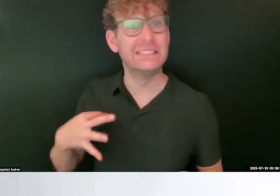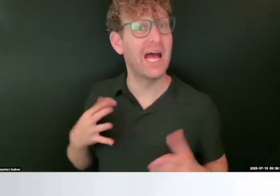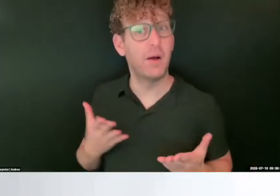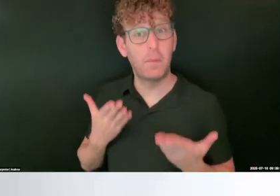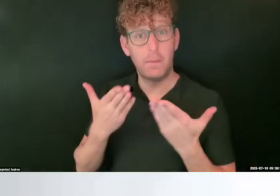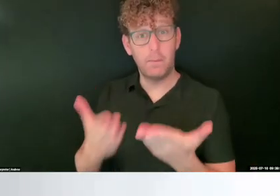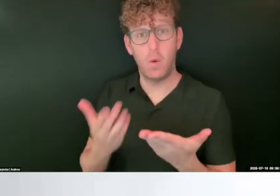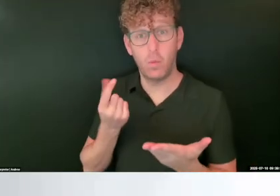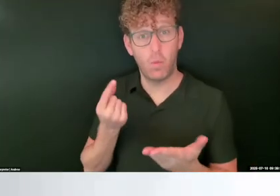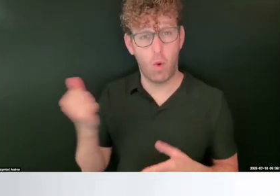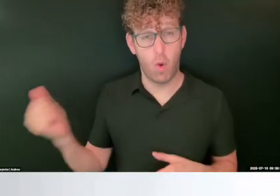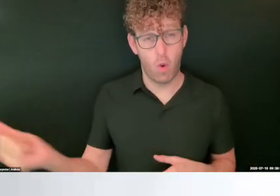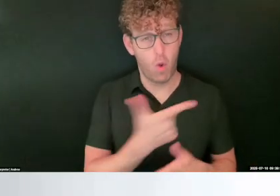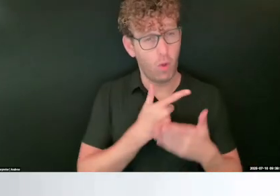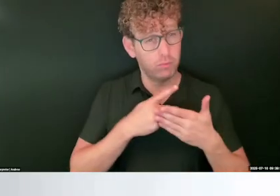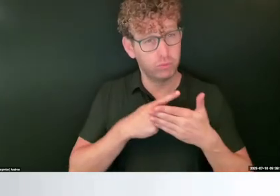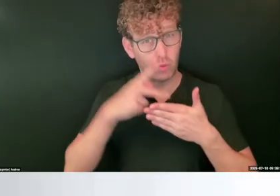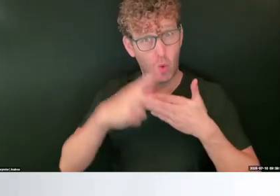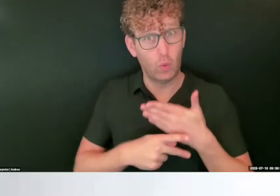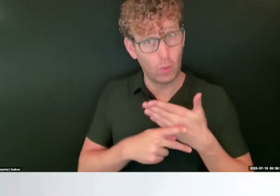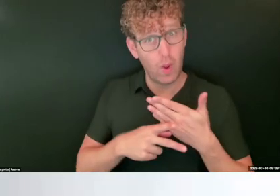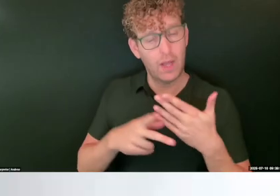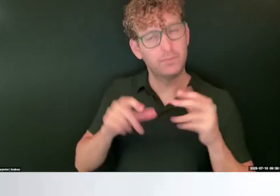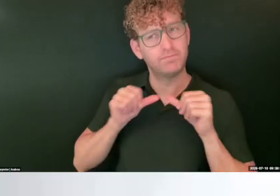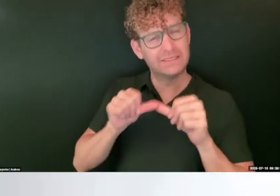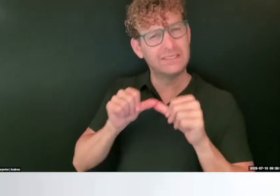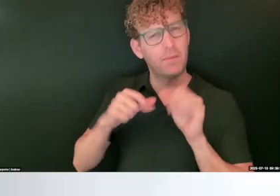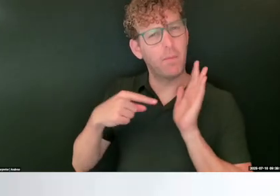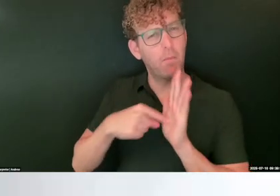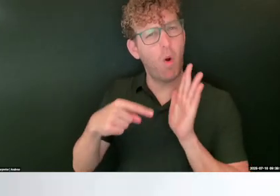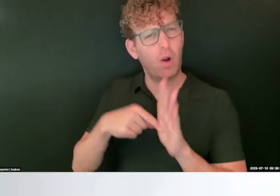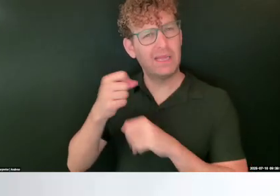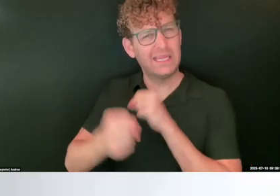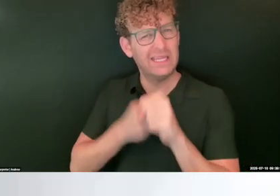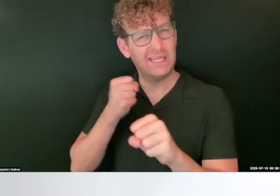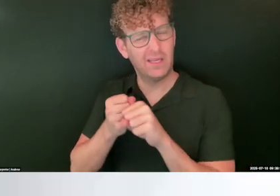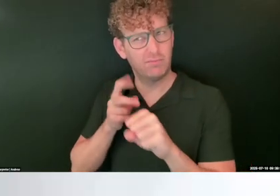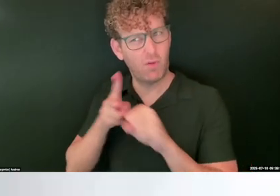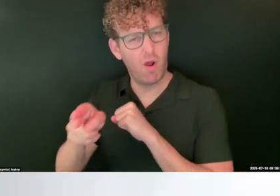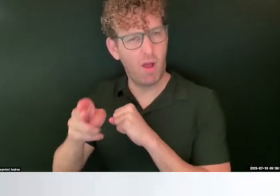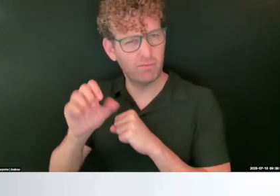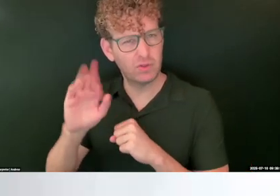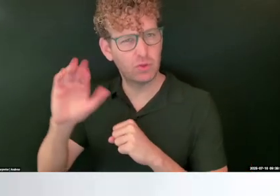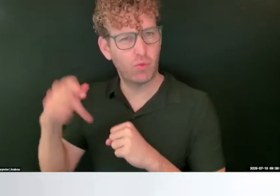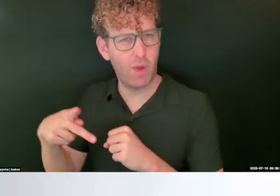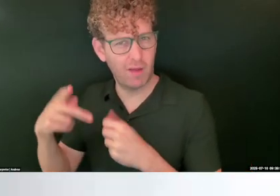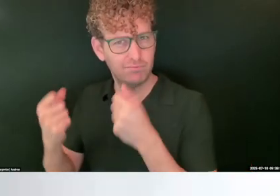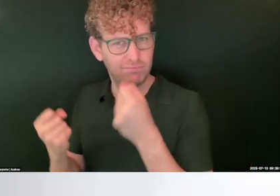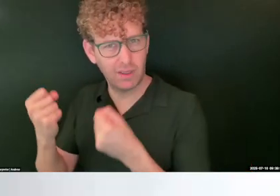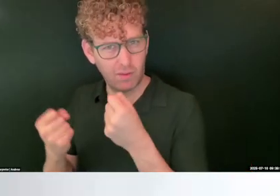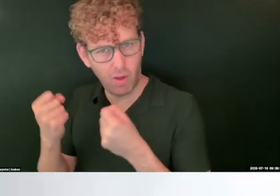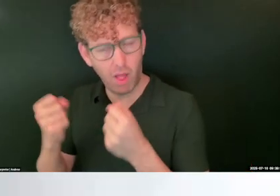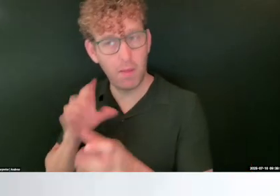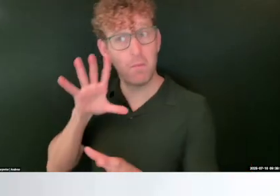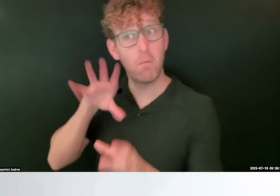proposed that all programs use a consistent model year cutoff for scrap vehicles. To participate in Clean Cars